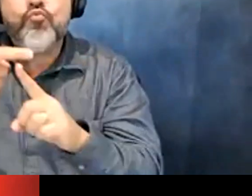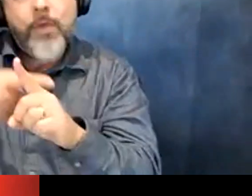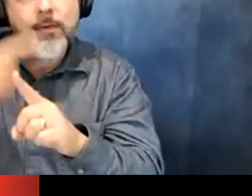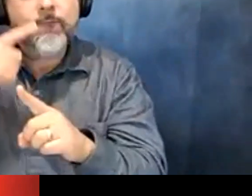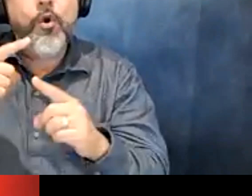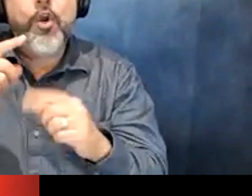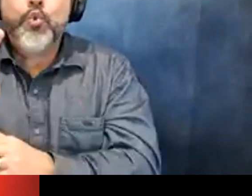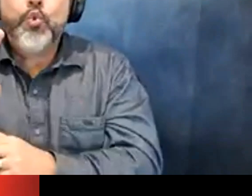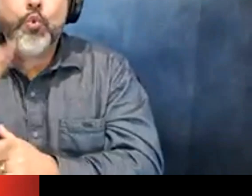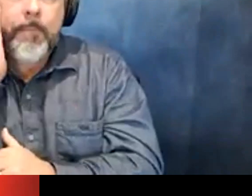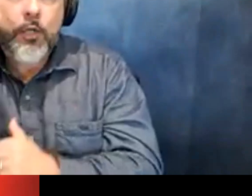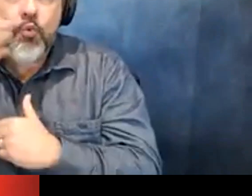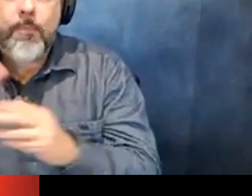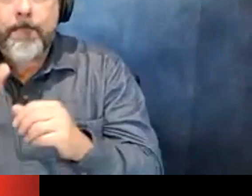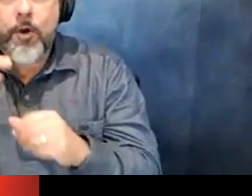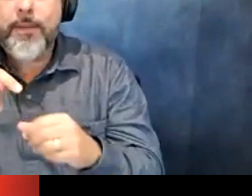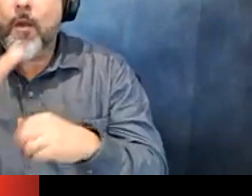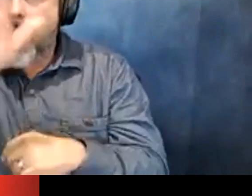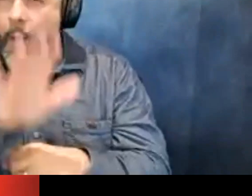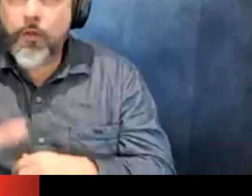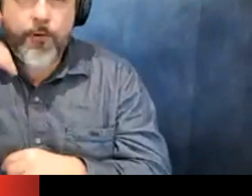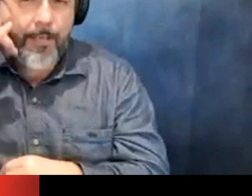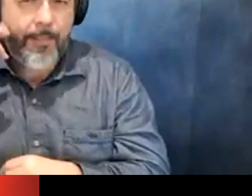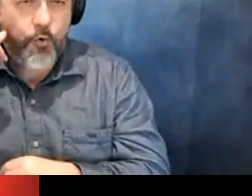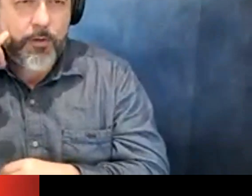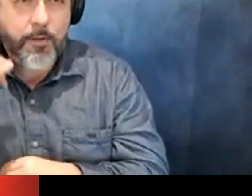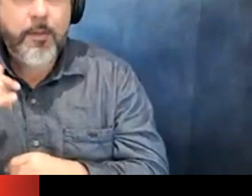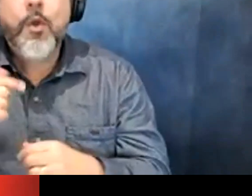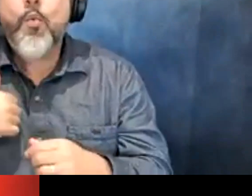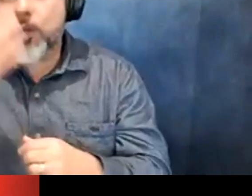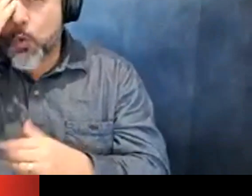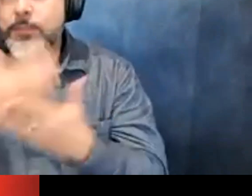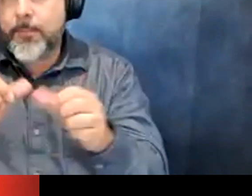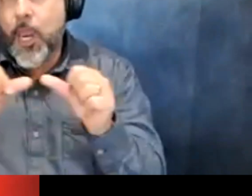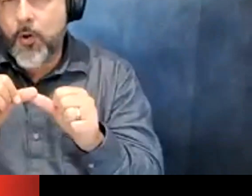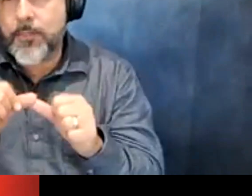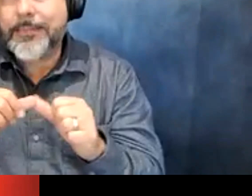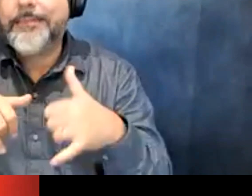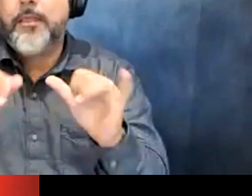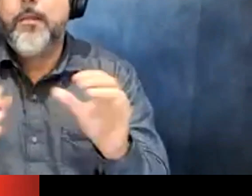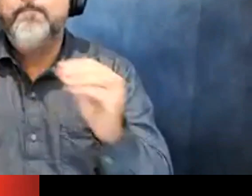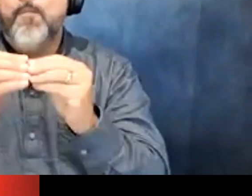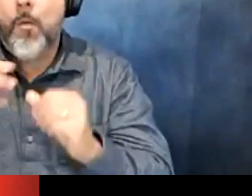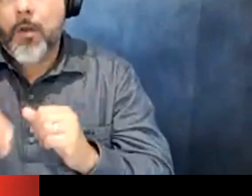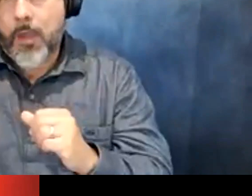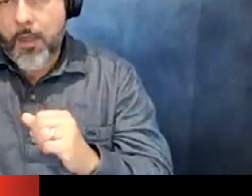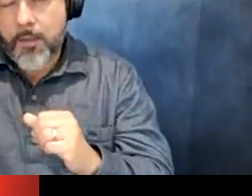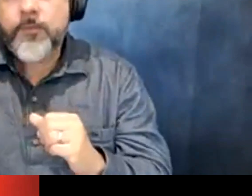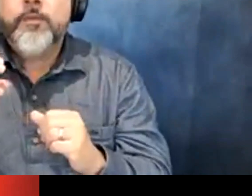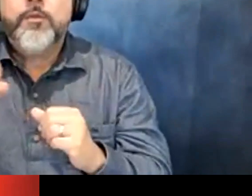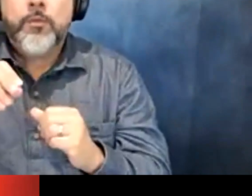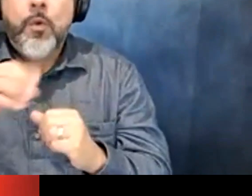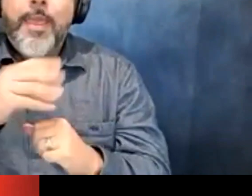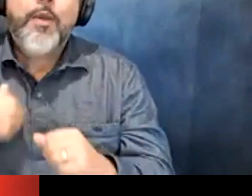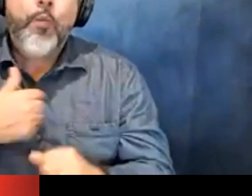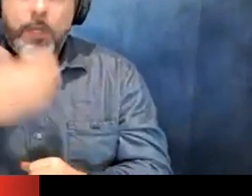in California across the state. And as we know, there are areas of California where it's much higher. And we know